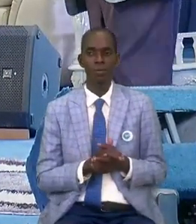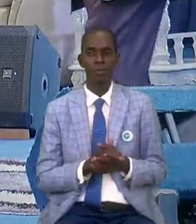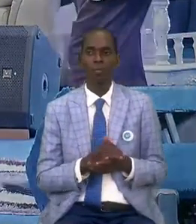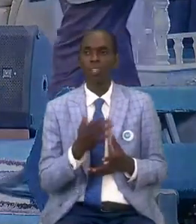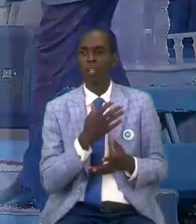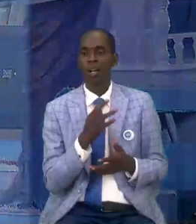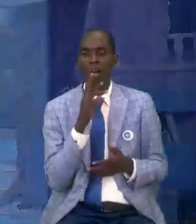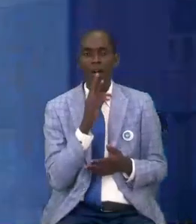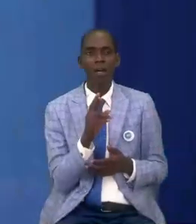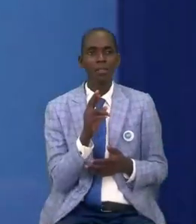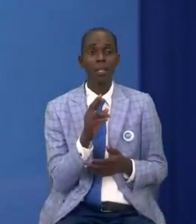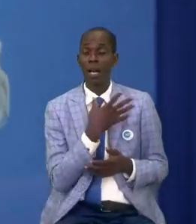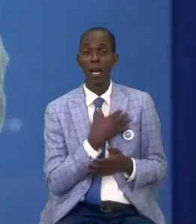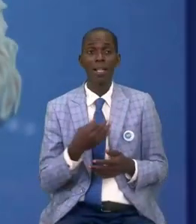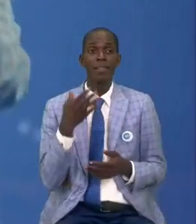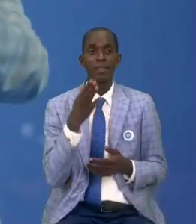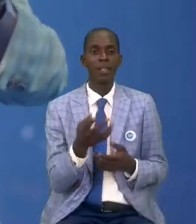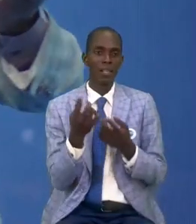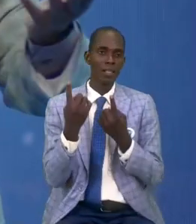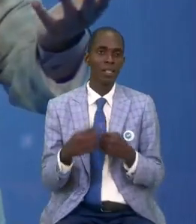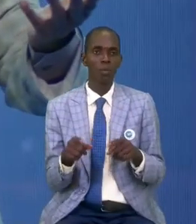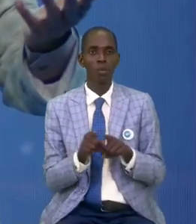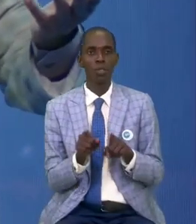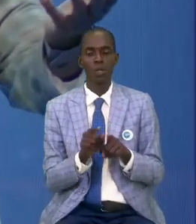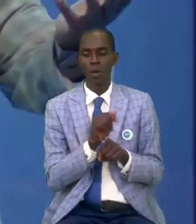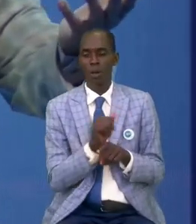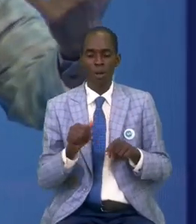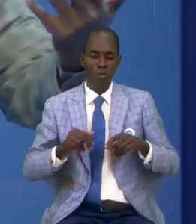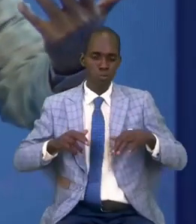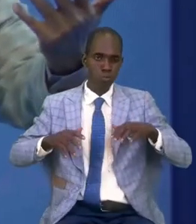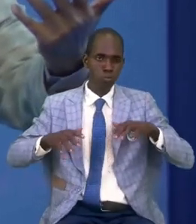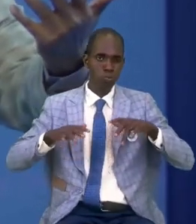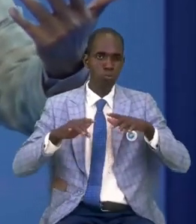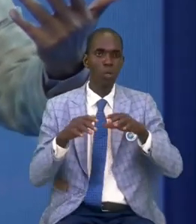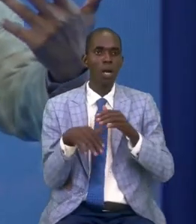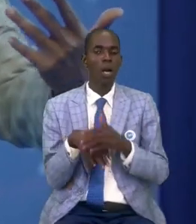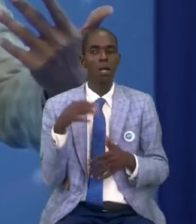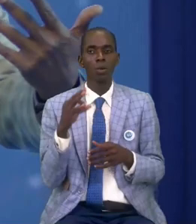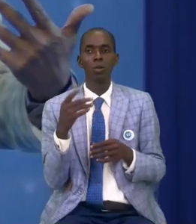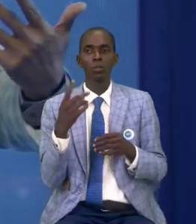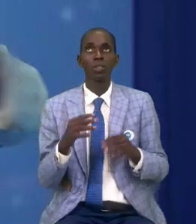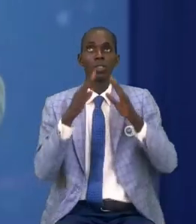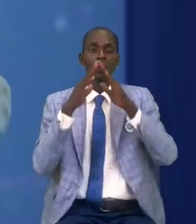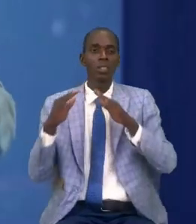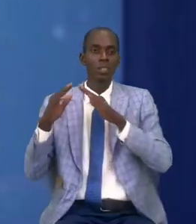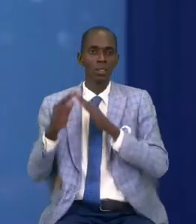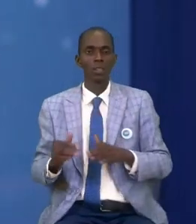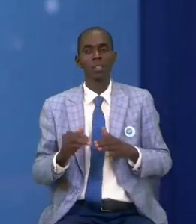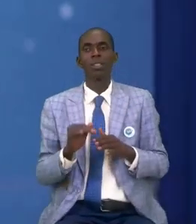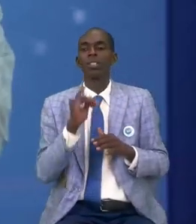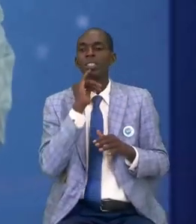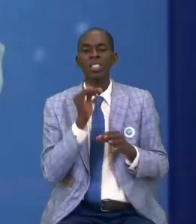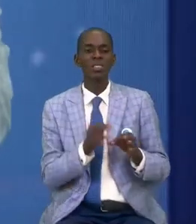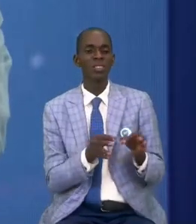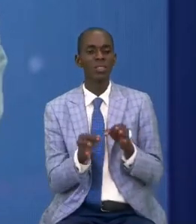multitude out of the cities. It's describing who we are and what we've done. We've come